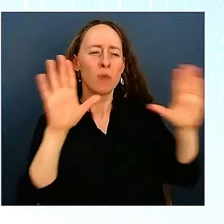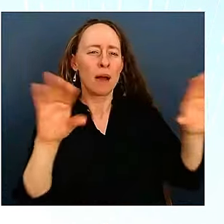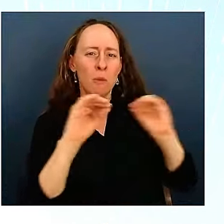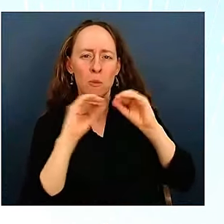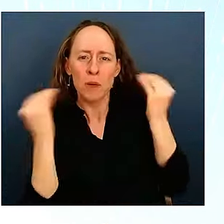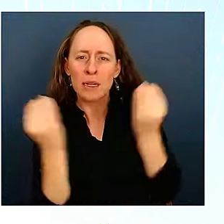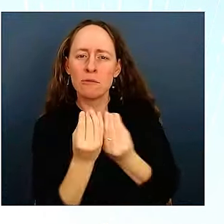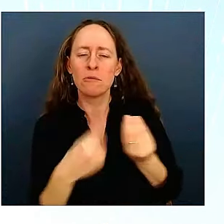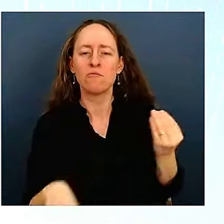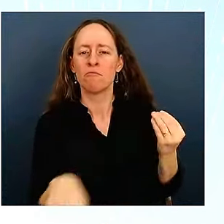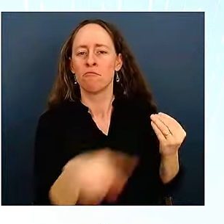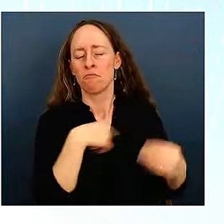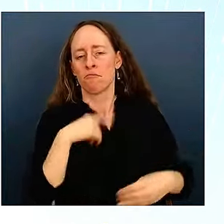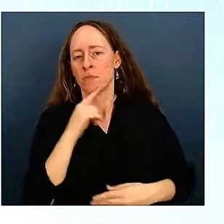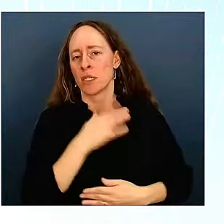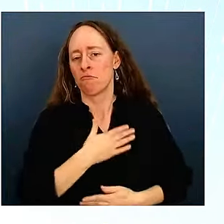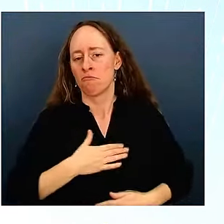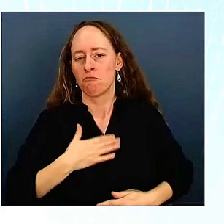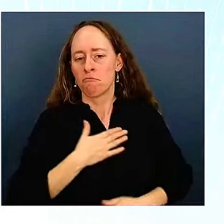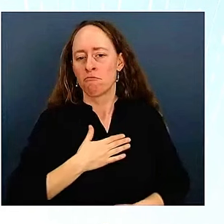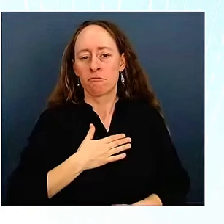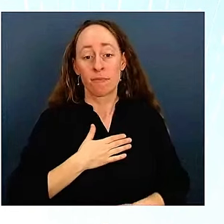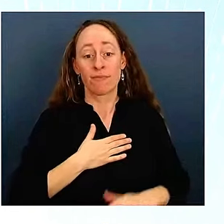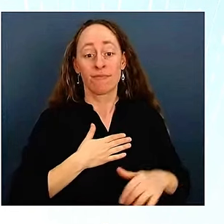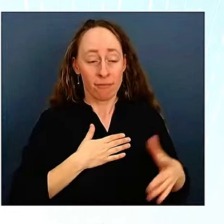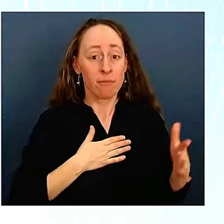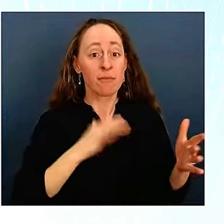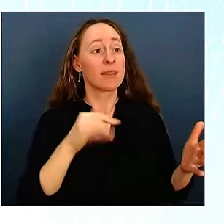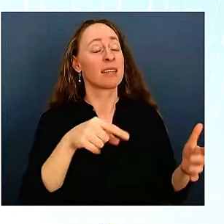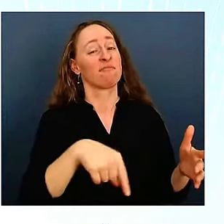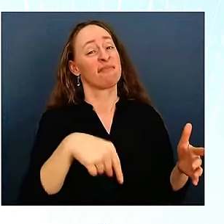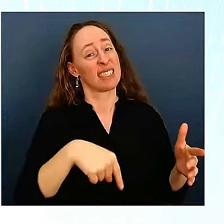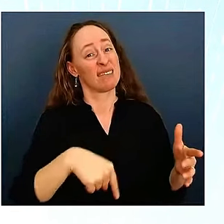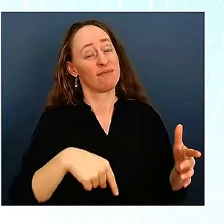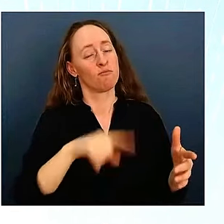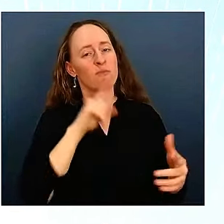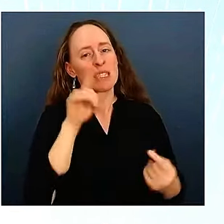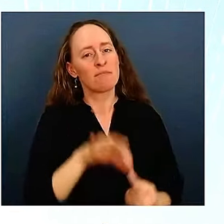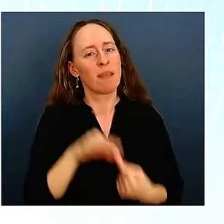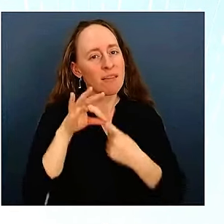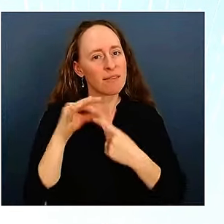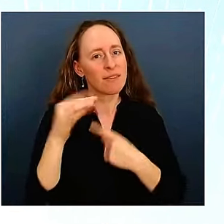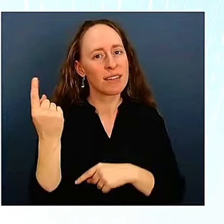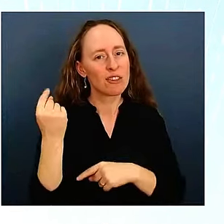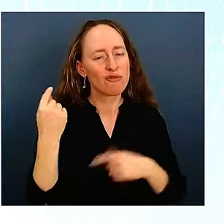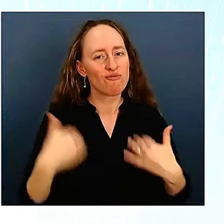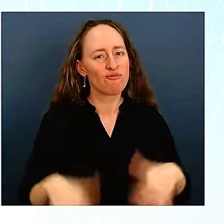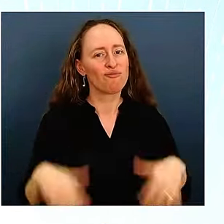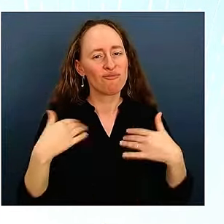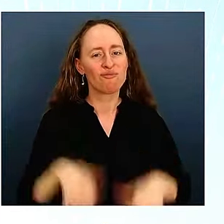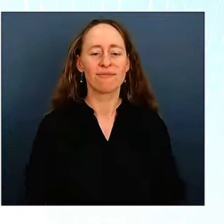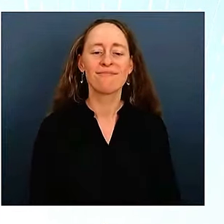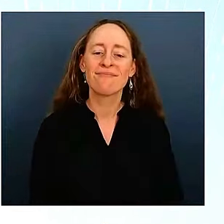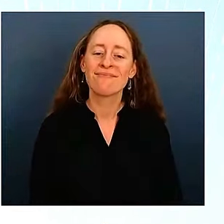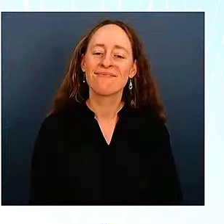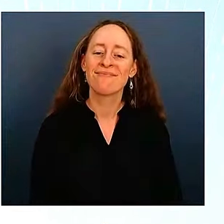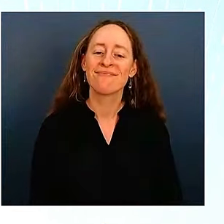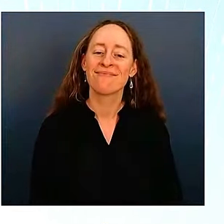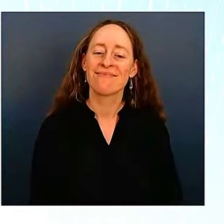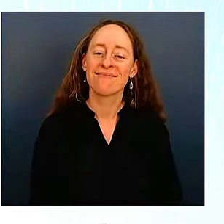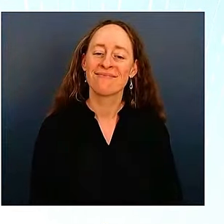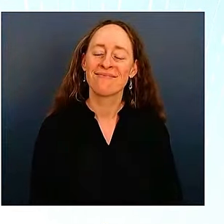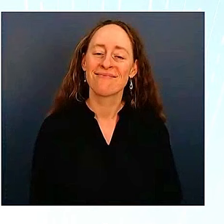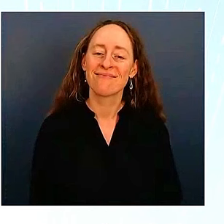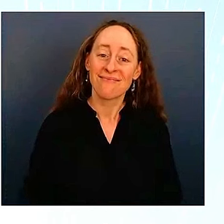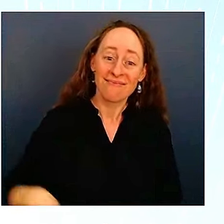Because of this, we are able to compete, but also to have joy. And that